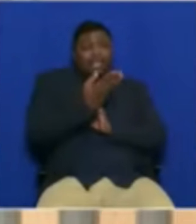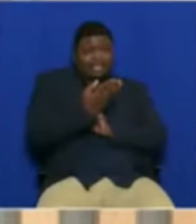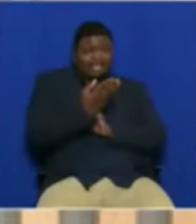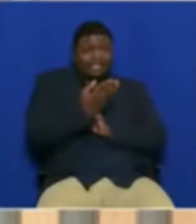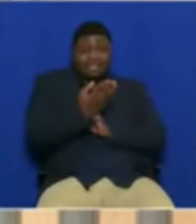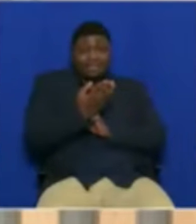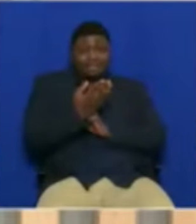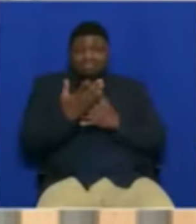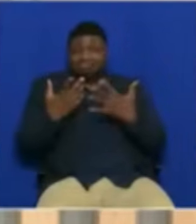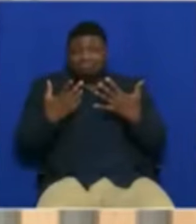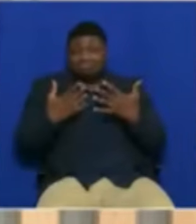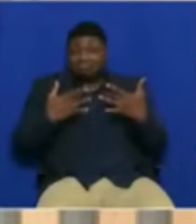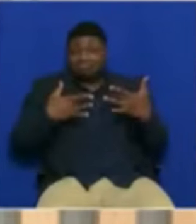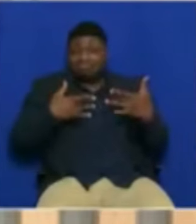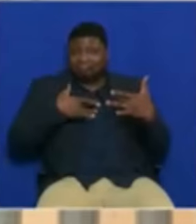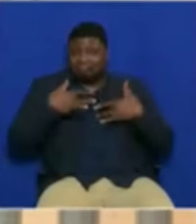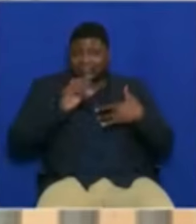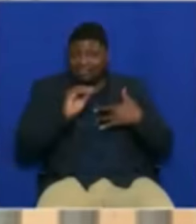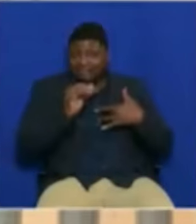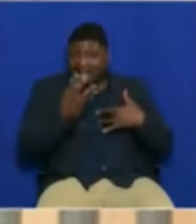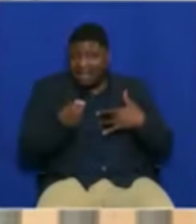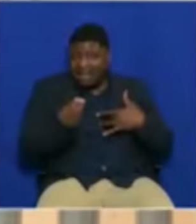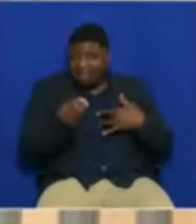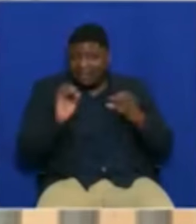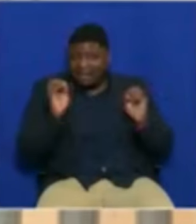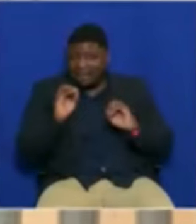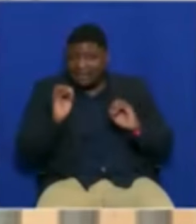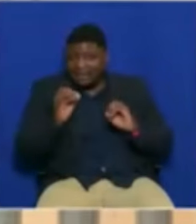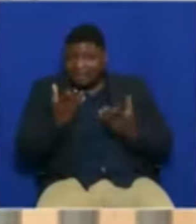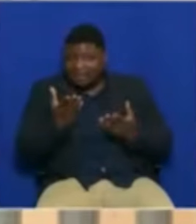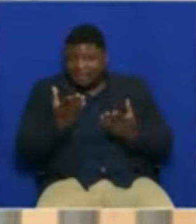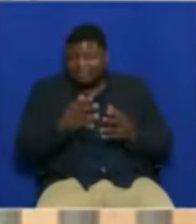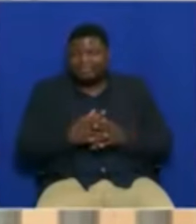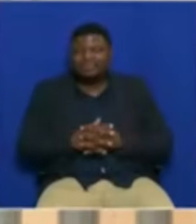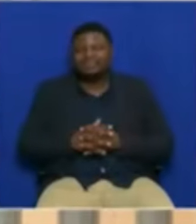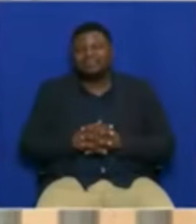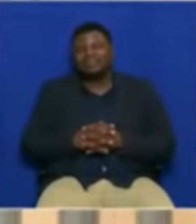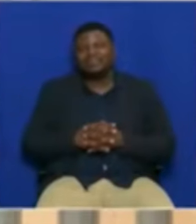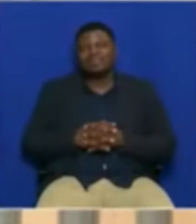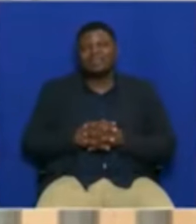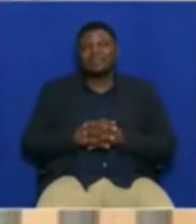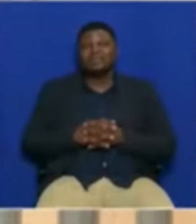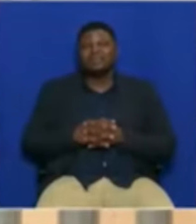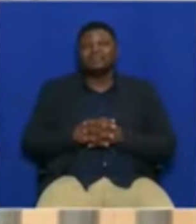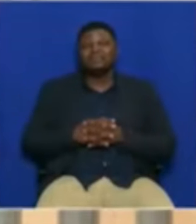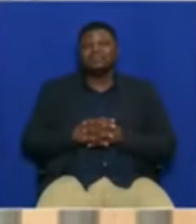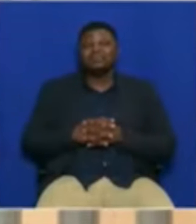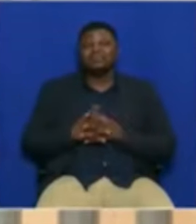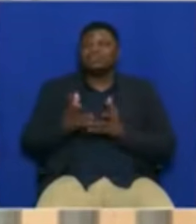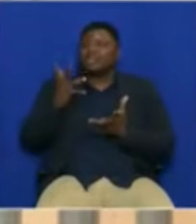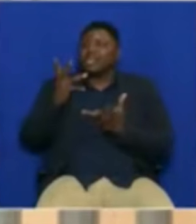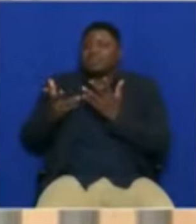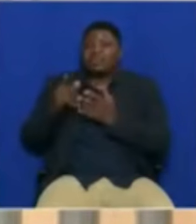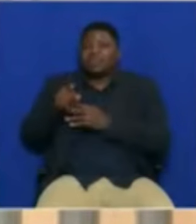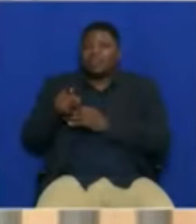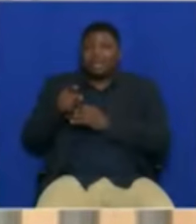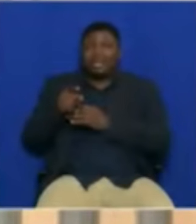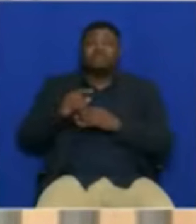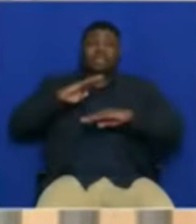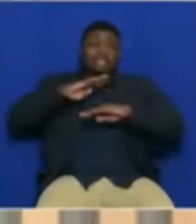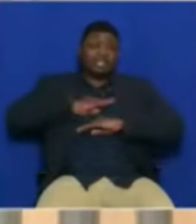No, I don't have an issue with that. Okay. Perhaps just to satisfy you, I won't be flighting this one because it's got a whole lot